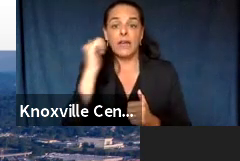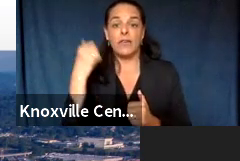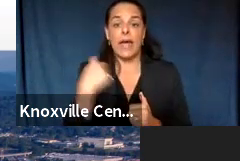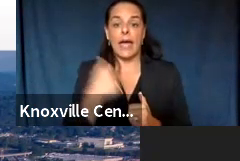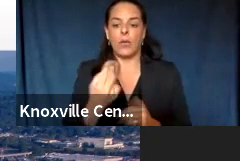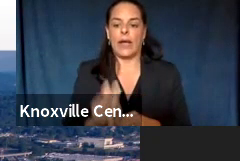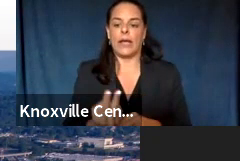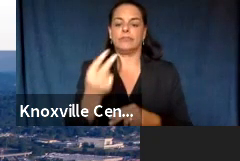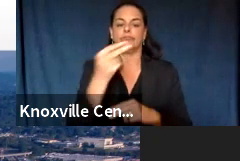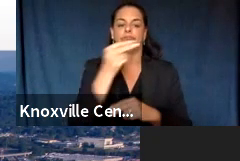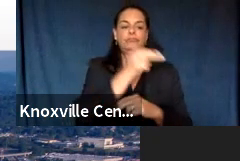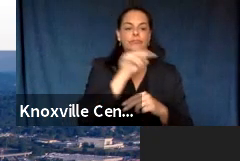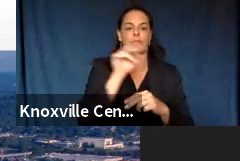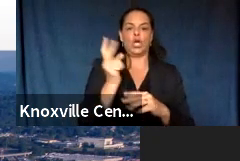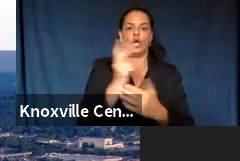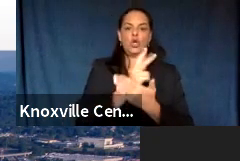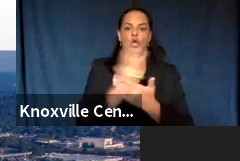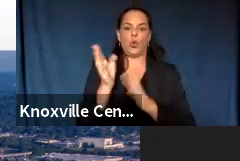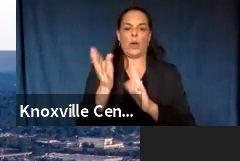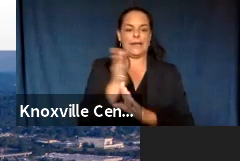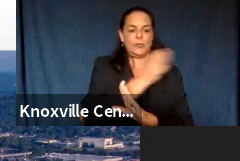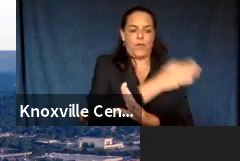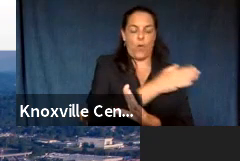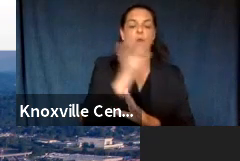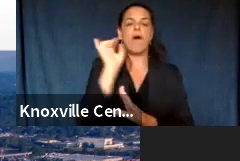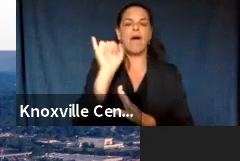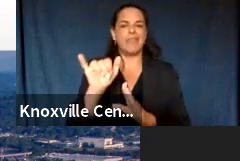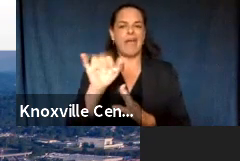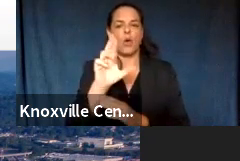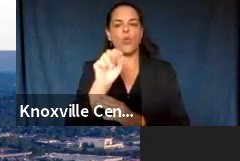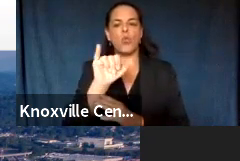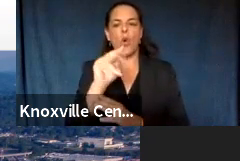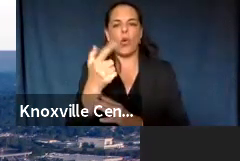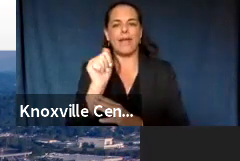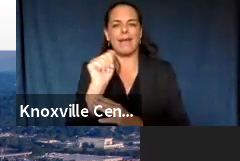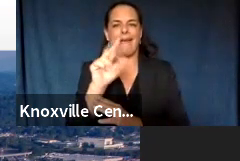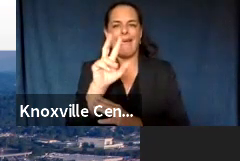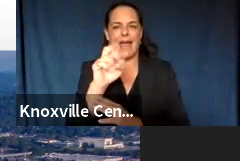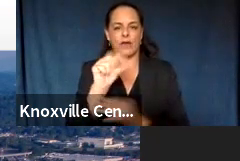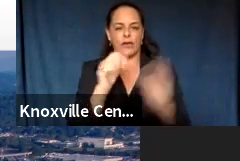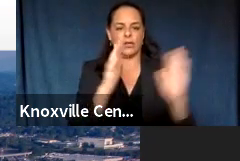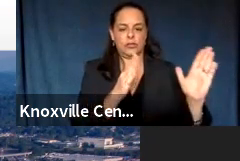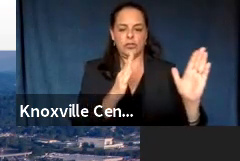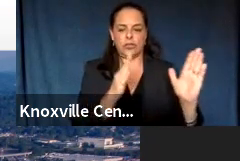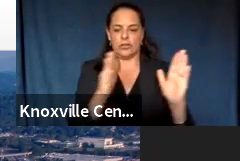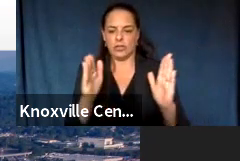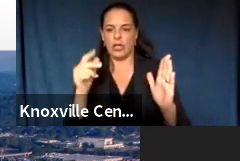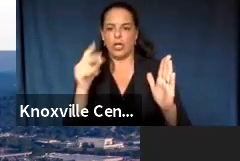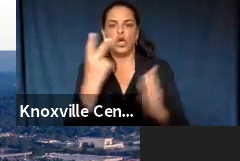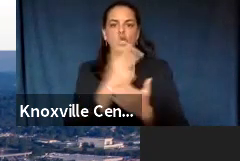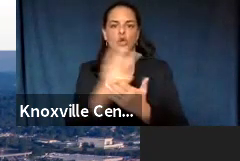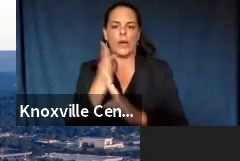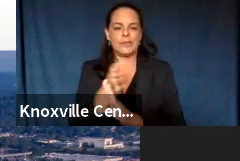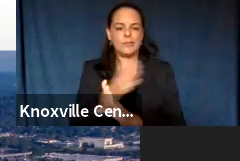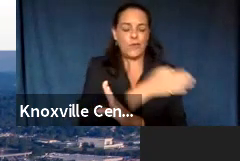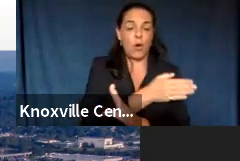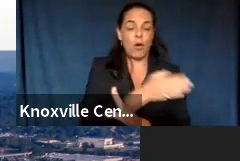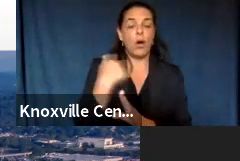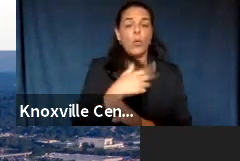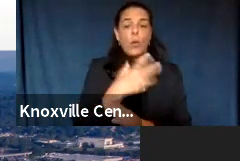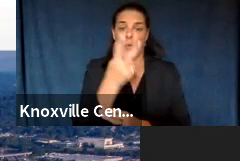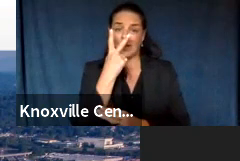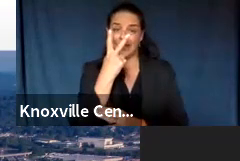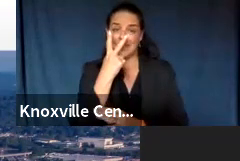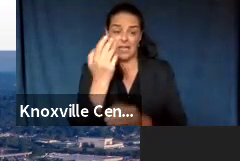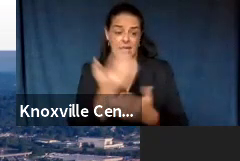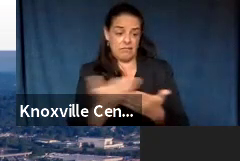weeks. That's what a rolling average is. Overall, what we mean by this is we are trying to see, are things getting better, staying